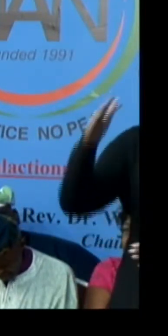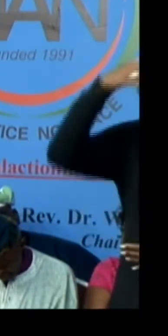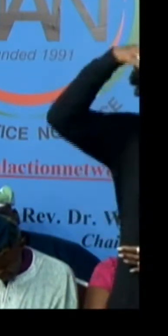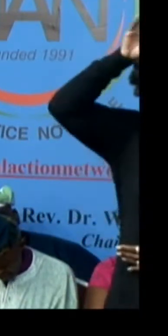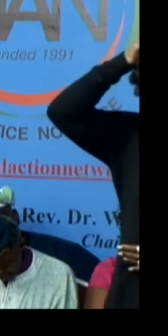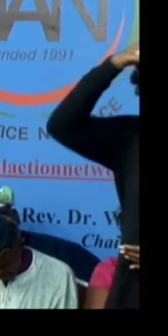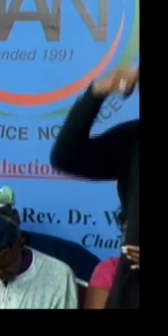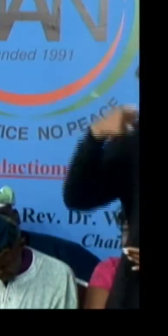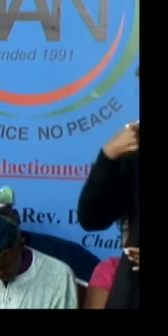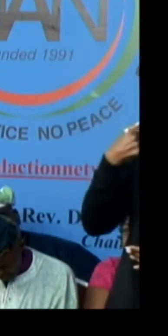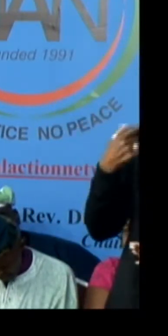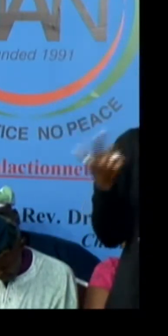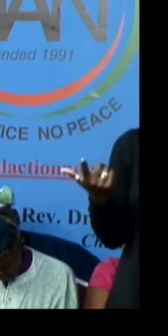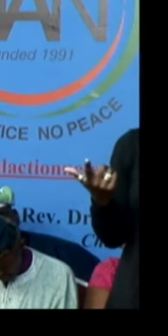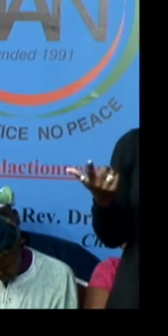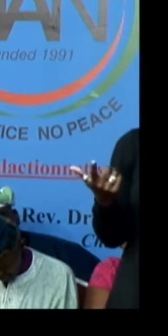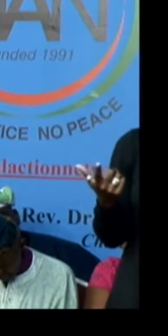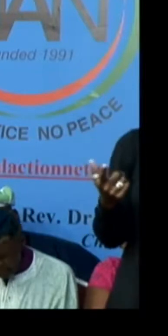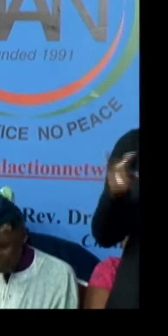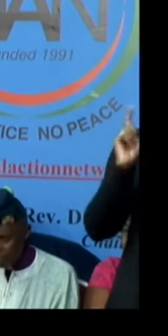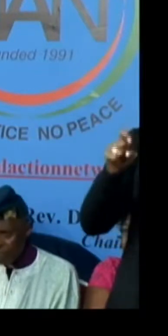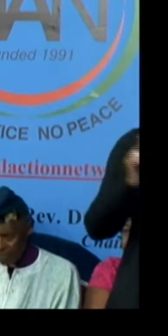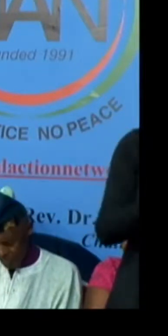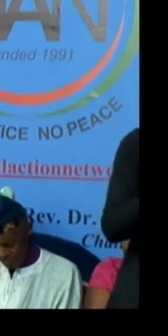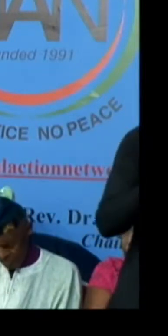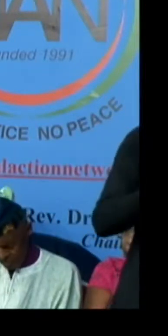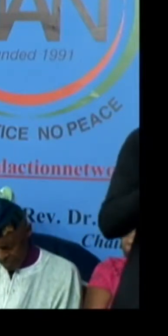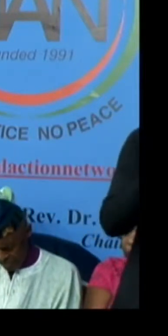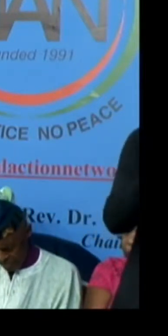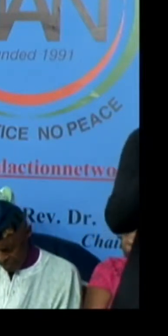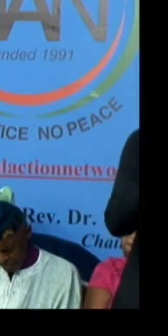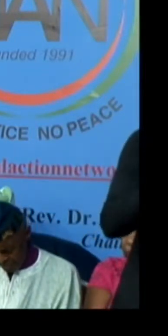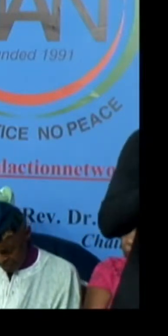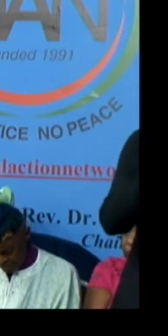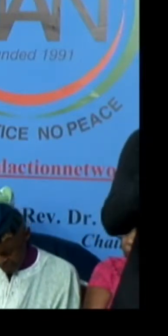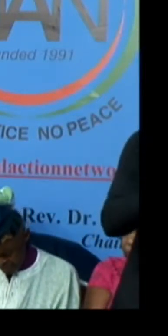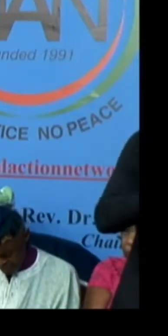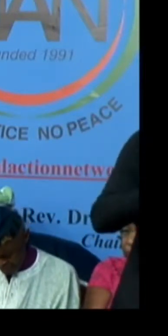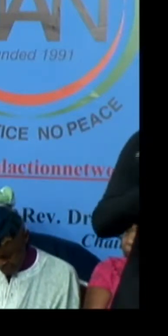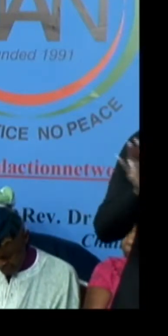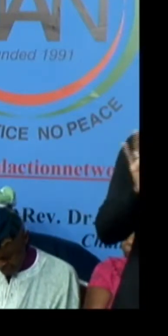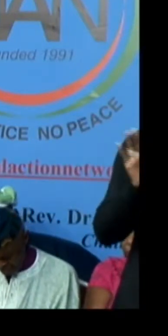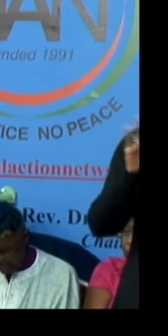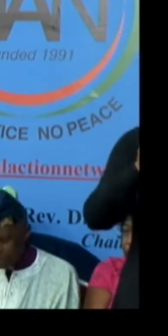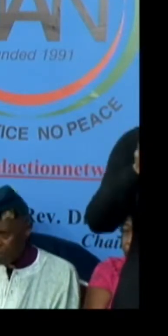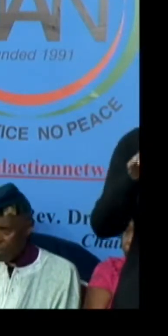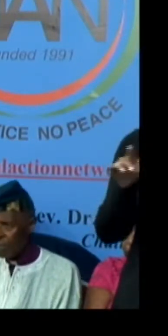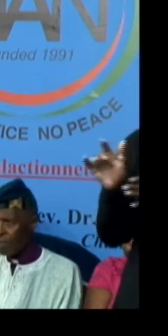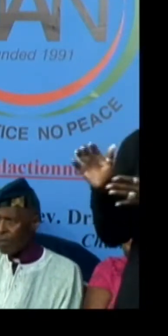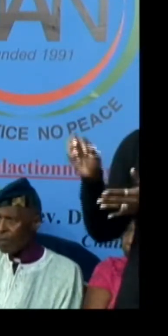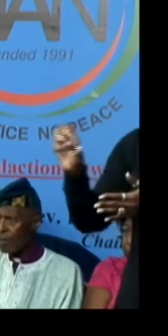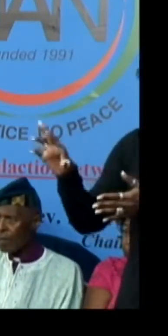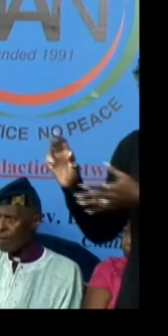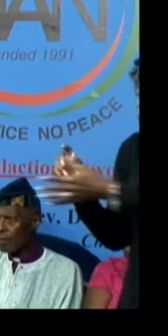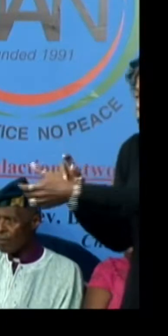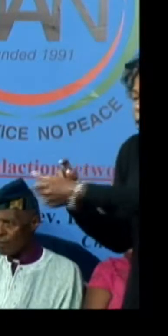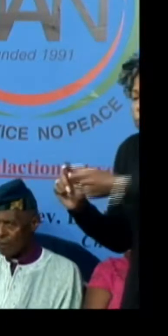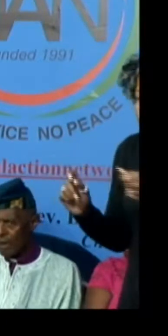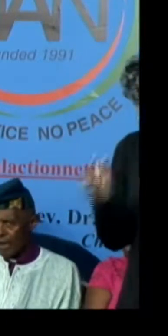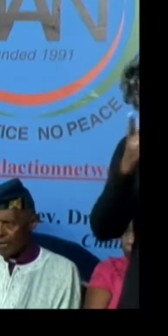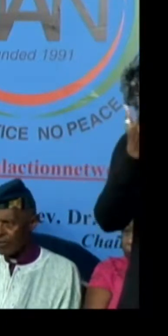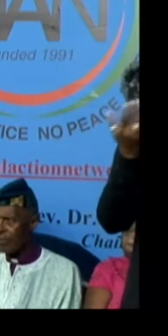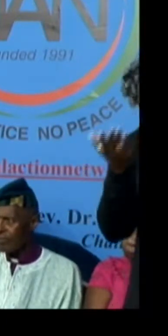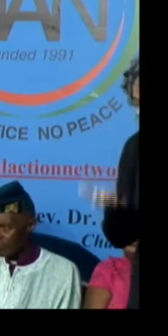no joking matter. And if the religious leaders don't stand up, if the spiritual leaders don't stand